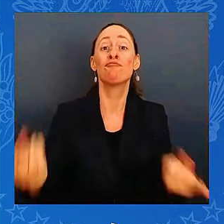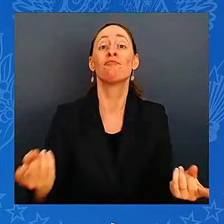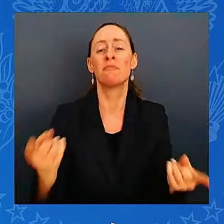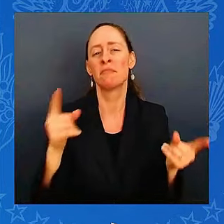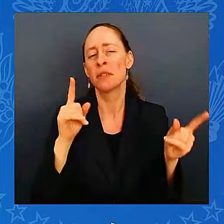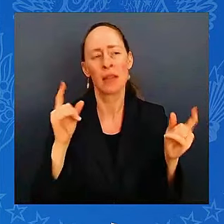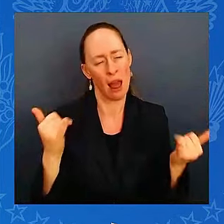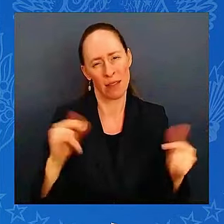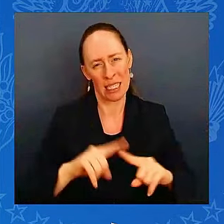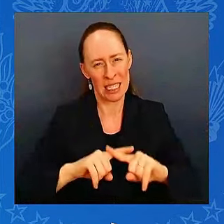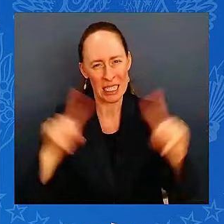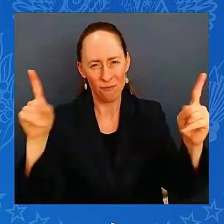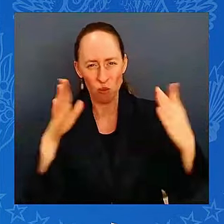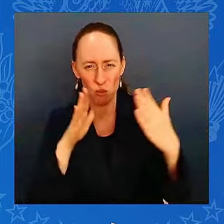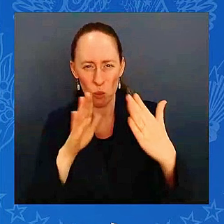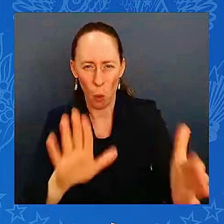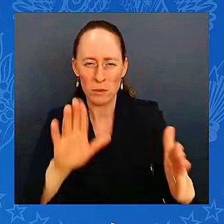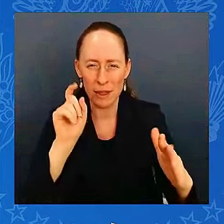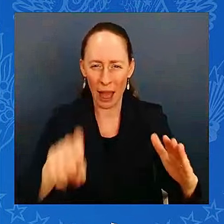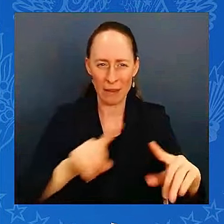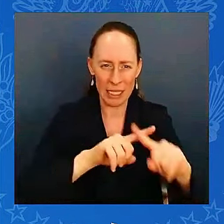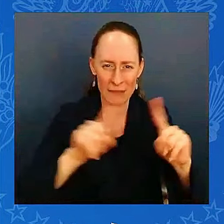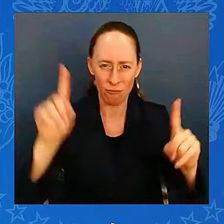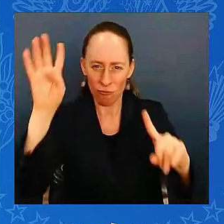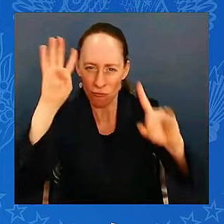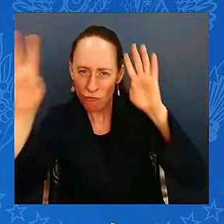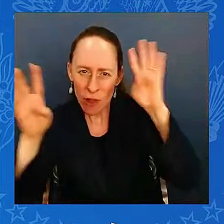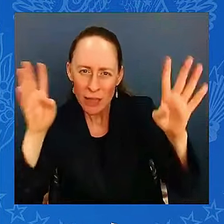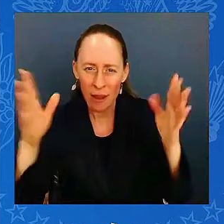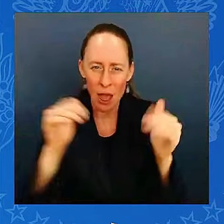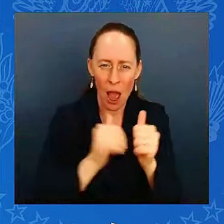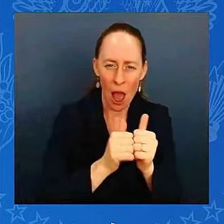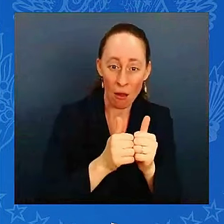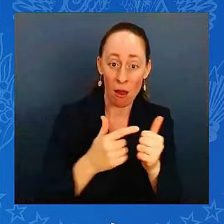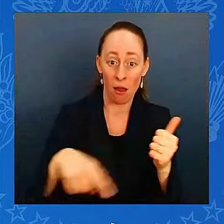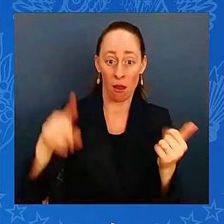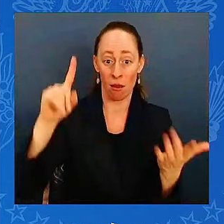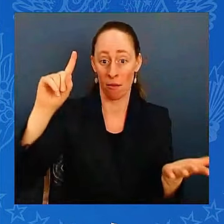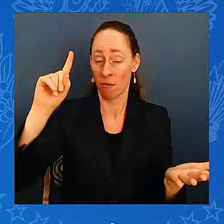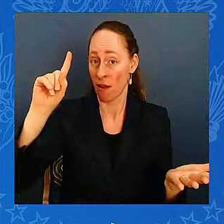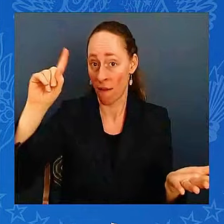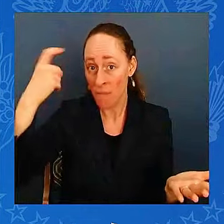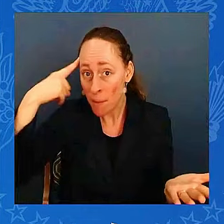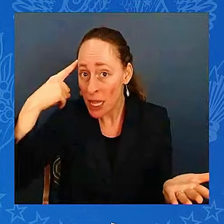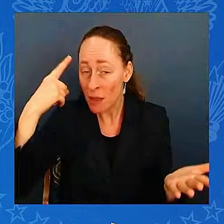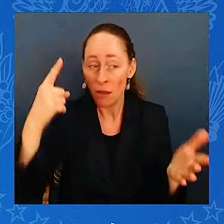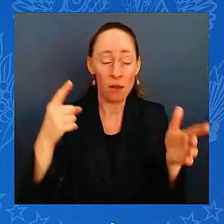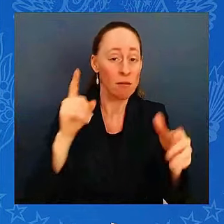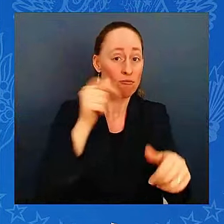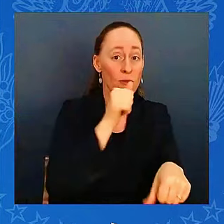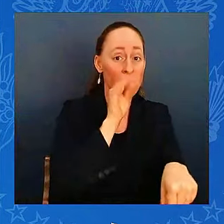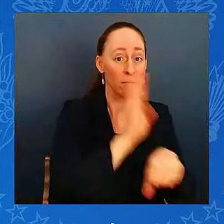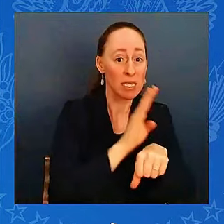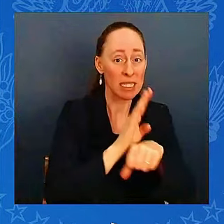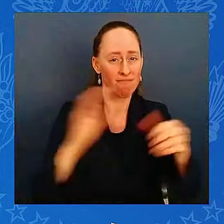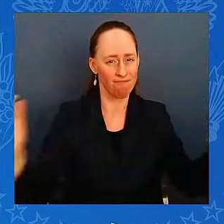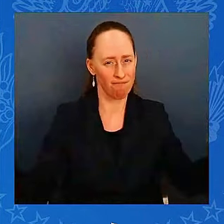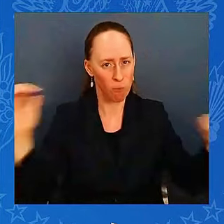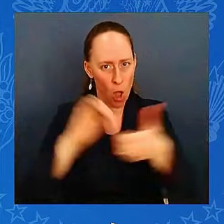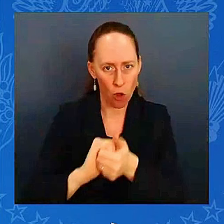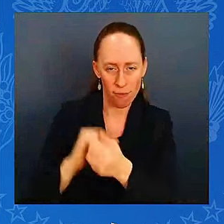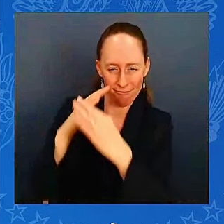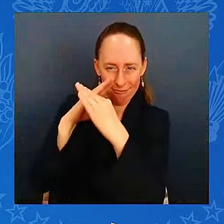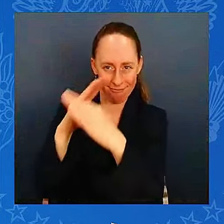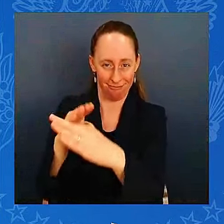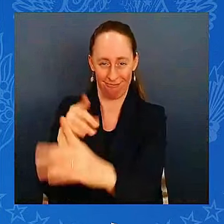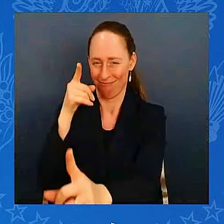of public-private partnerships, we have to limit access to precursors, secure our logistic hubs, and protect the integrity of